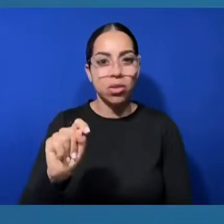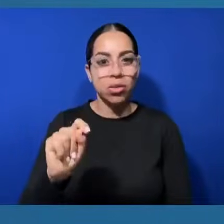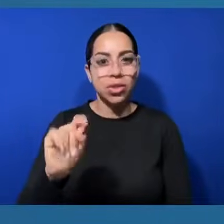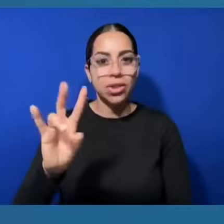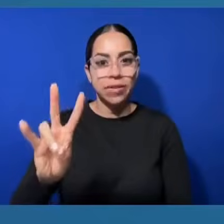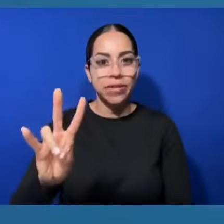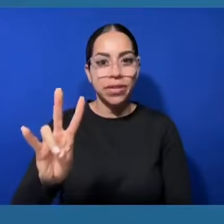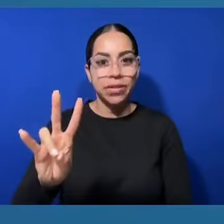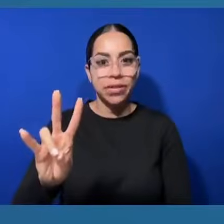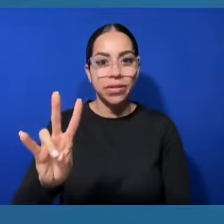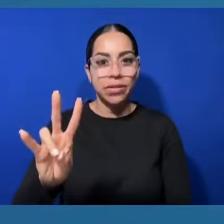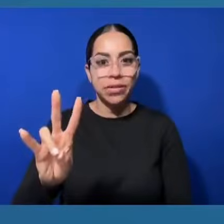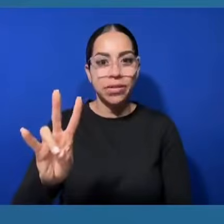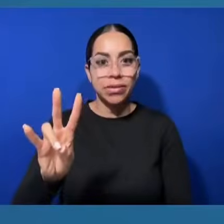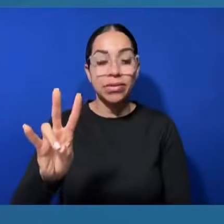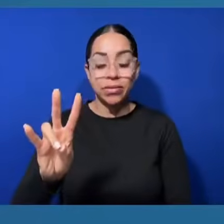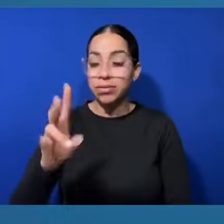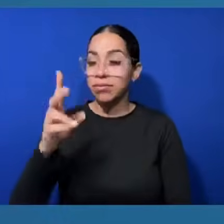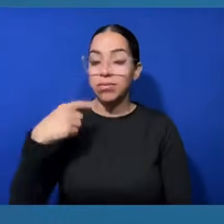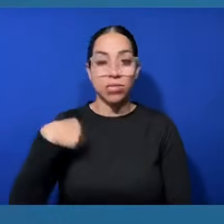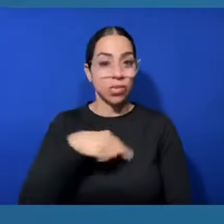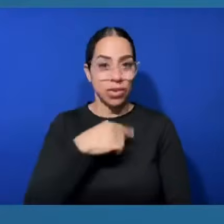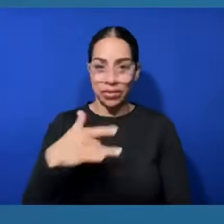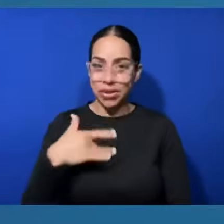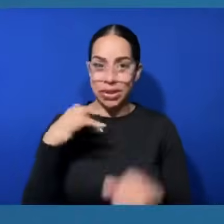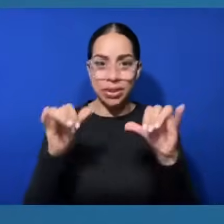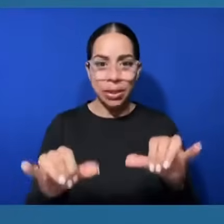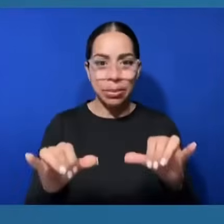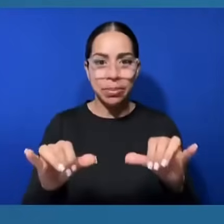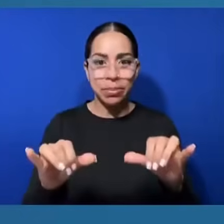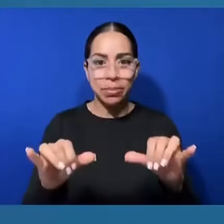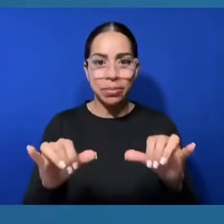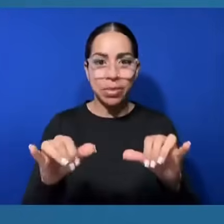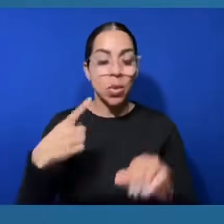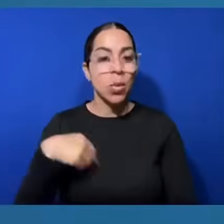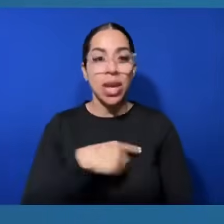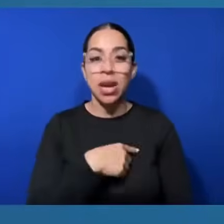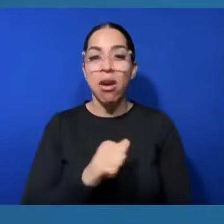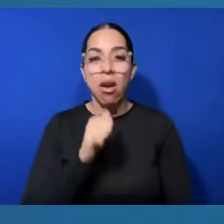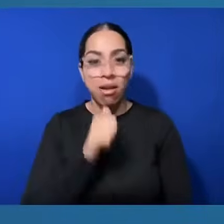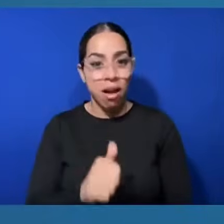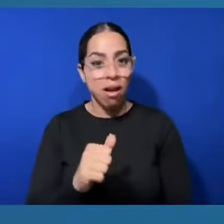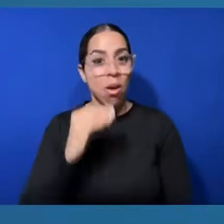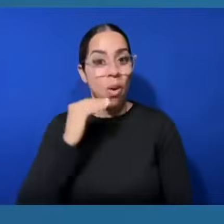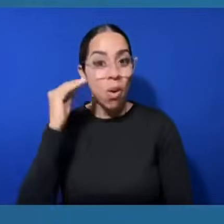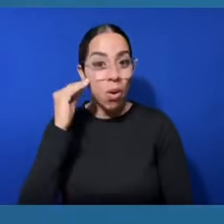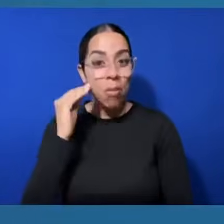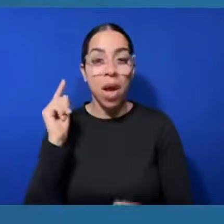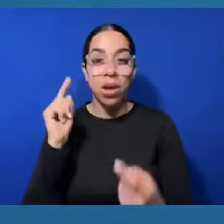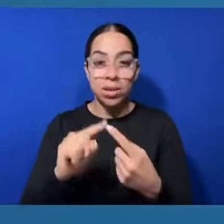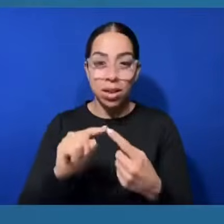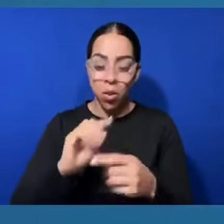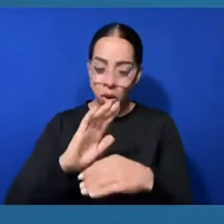we said then, and we'll say it now, we are not whole until we are all home.